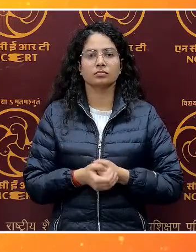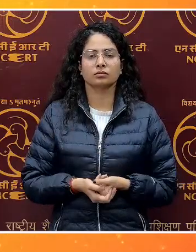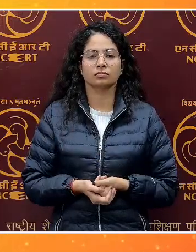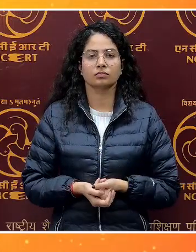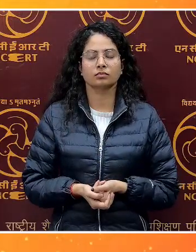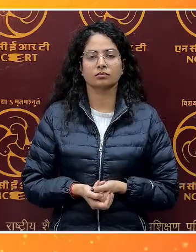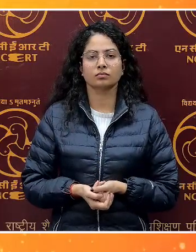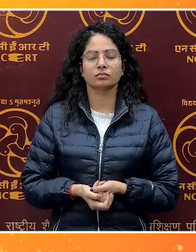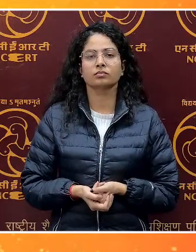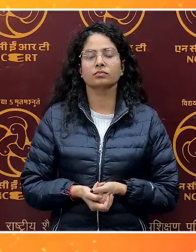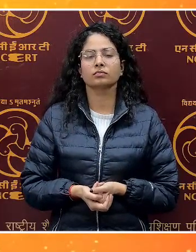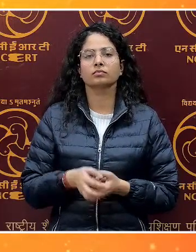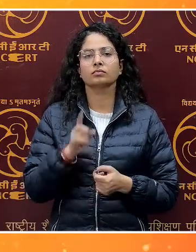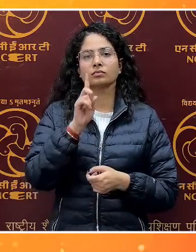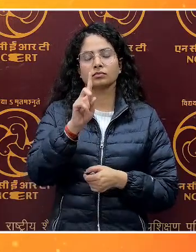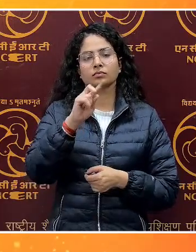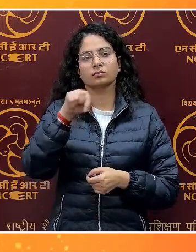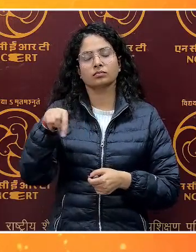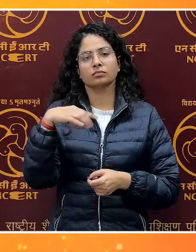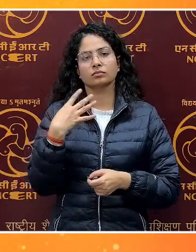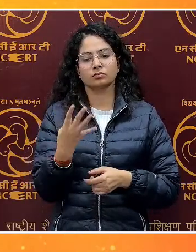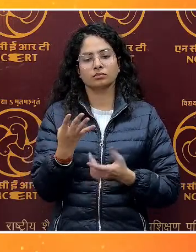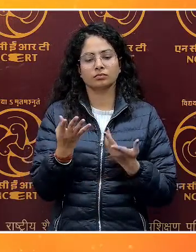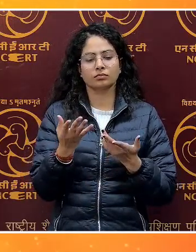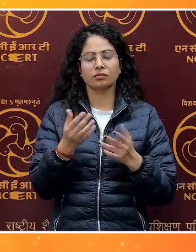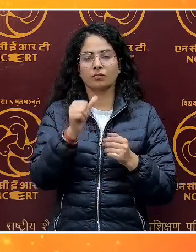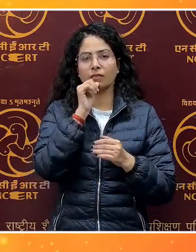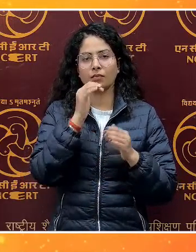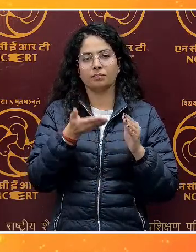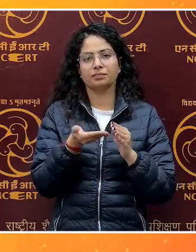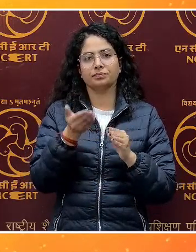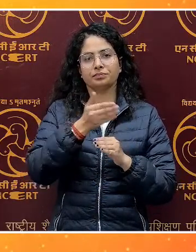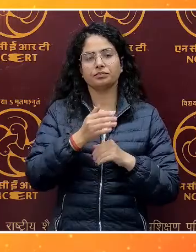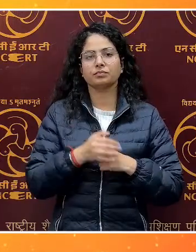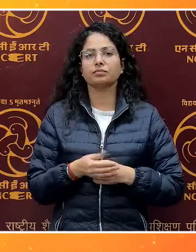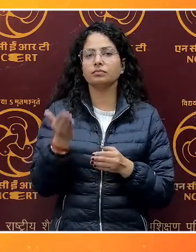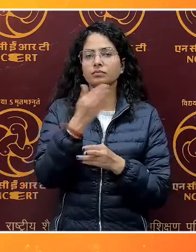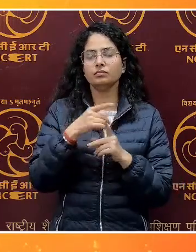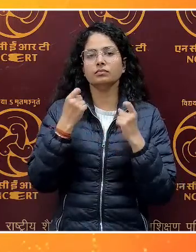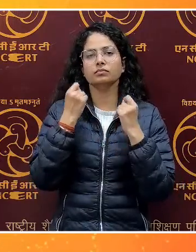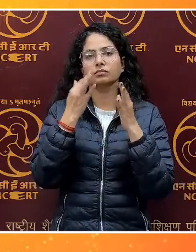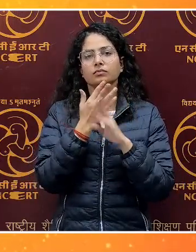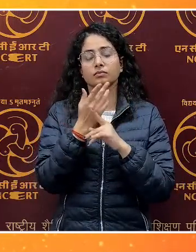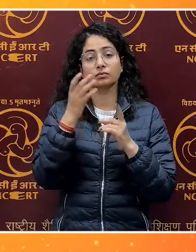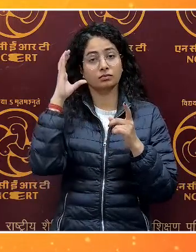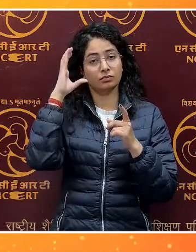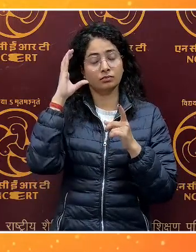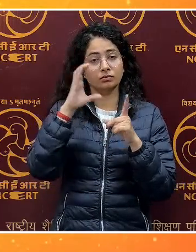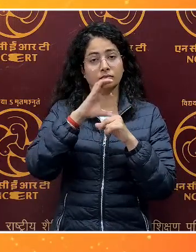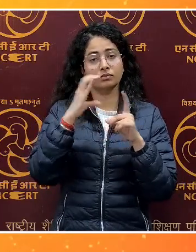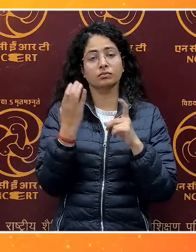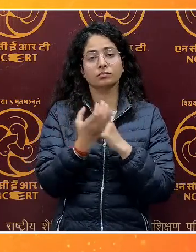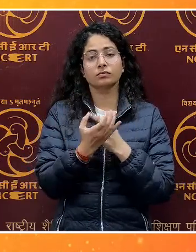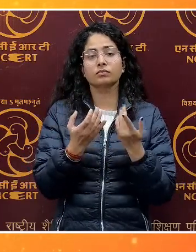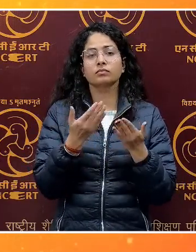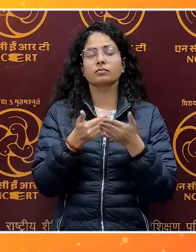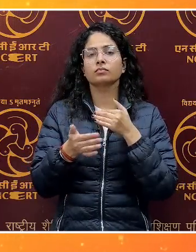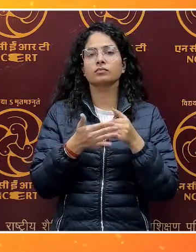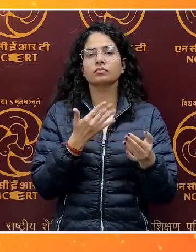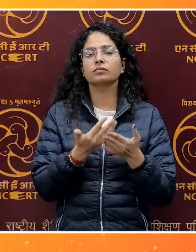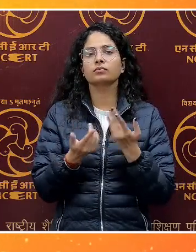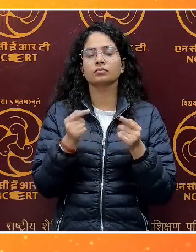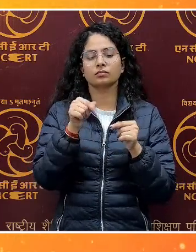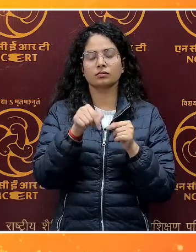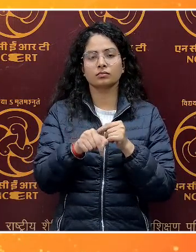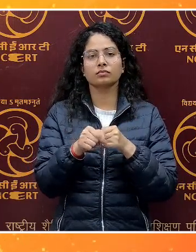vessel, 1/4 of the water flows out. Okay. You need to understand the concept here. Find the number of lead shots